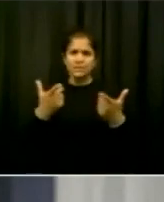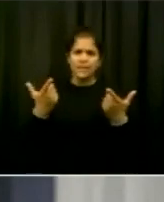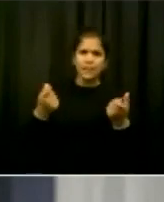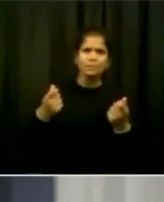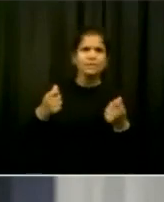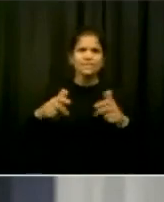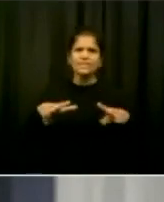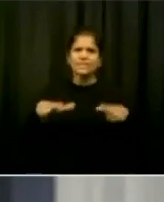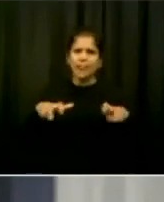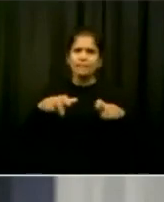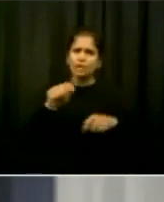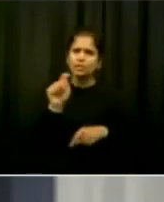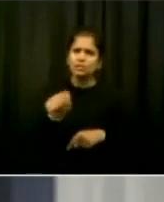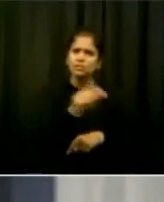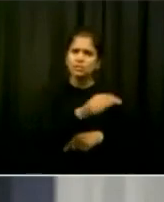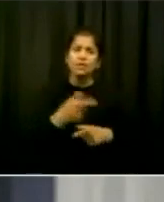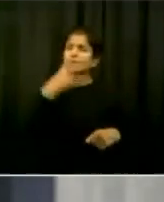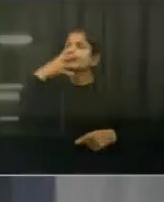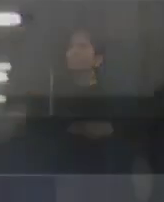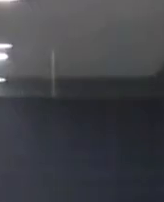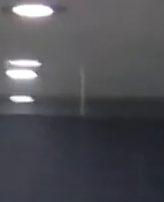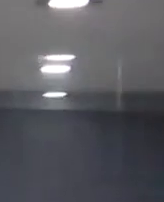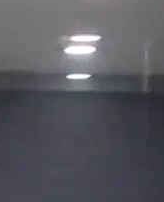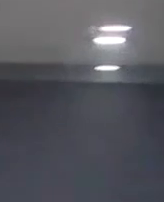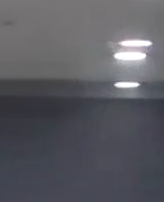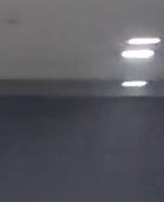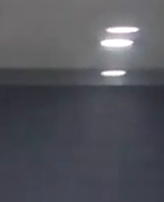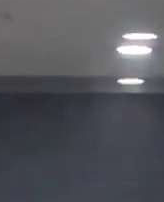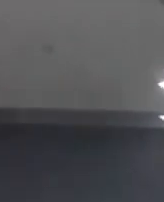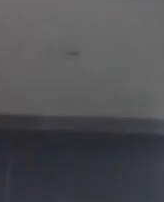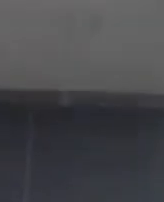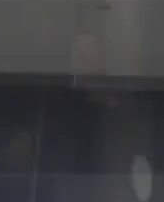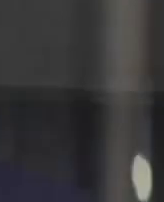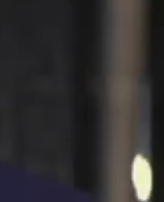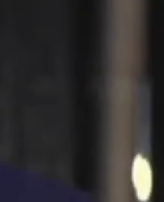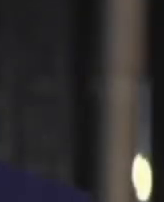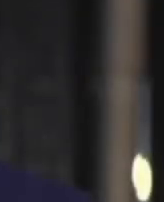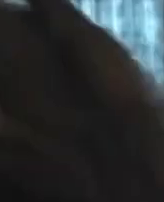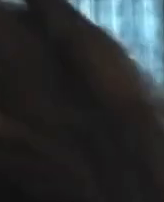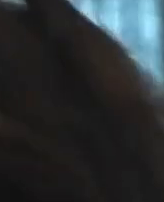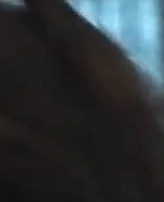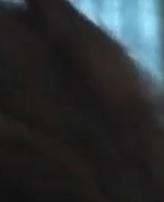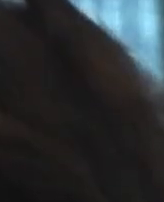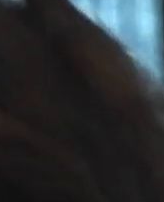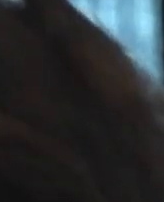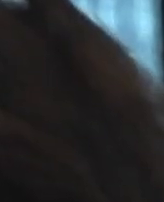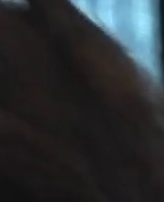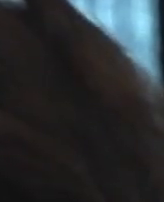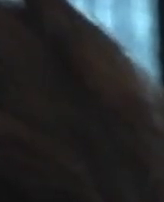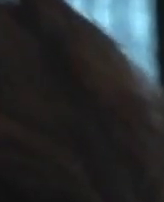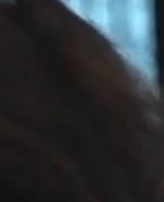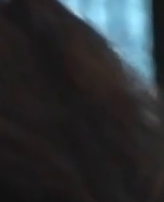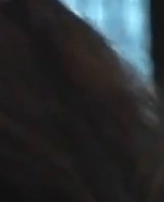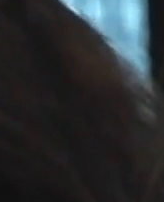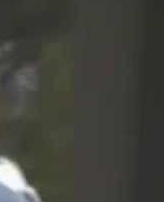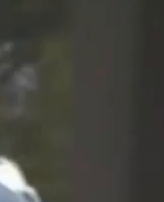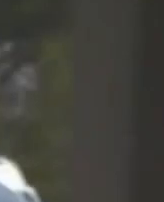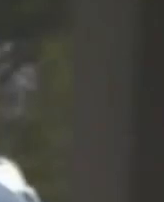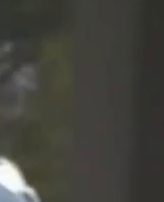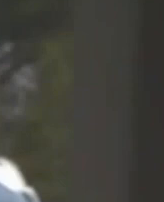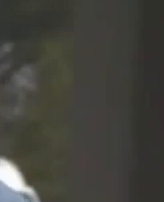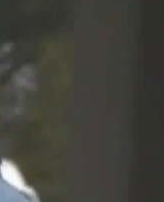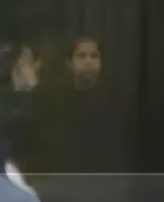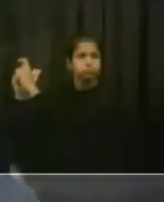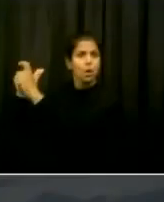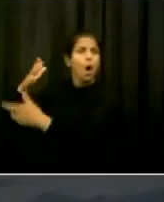that moment, Staten Islanders. Let's rise up. City officials are handing out masks and offering COVID tests at the St. George Ferry Terminal.